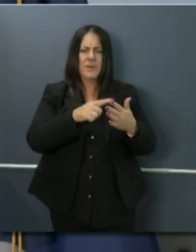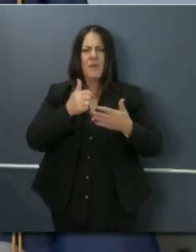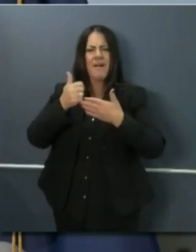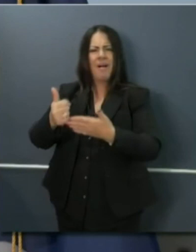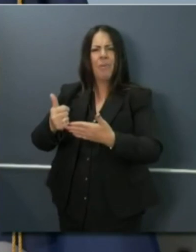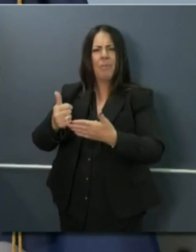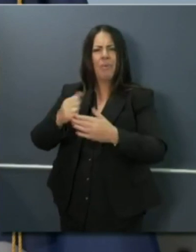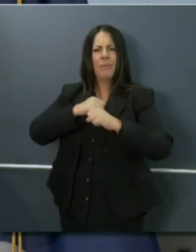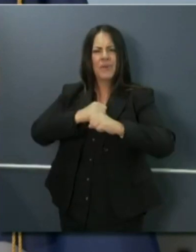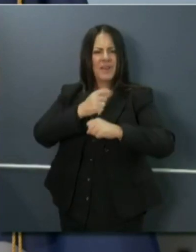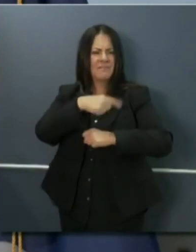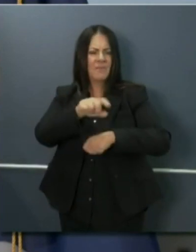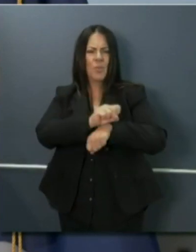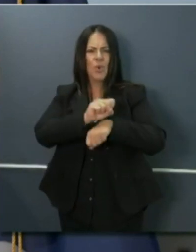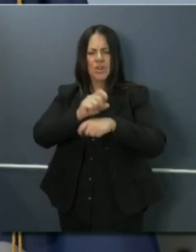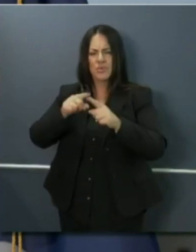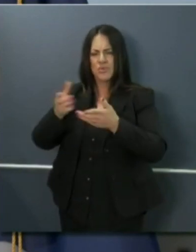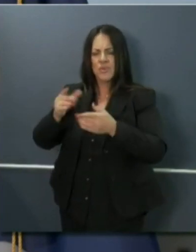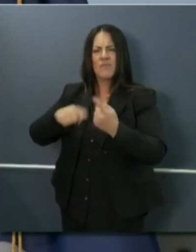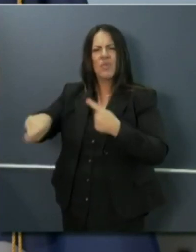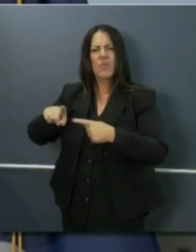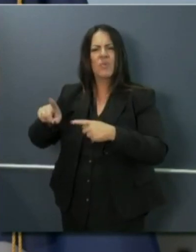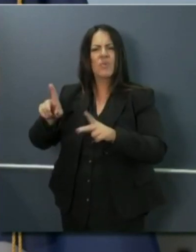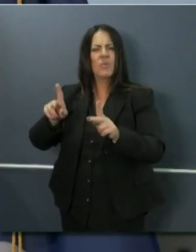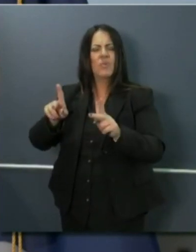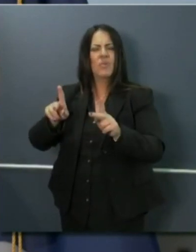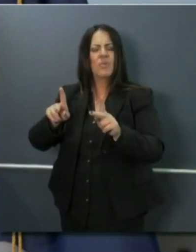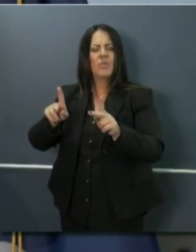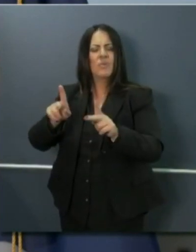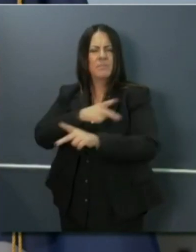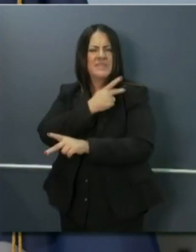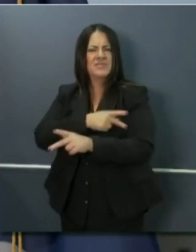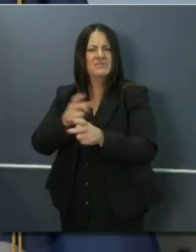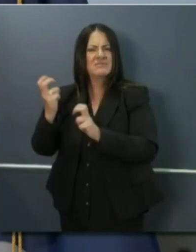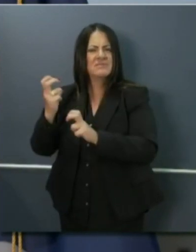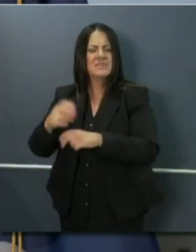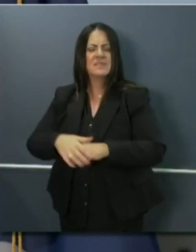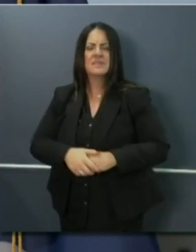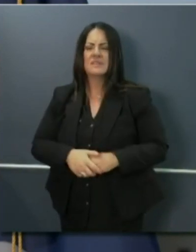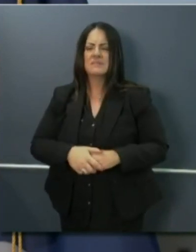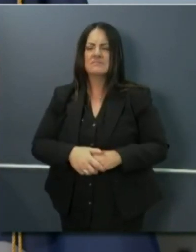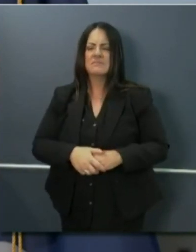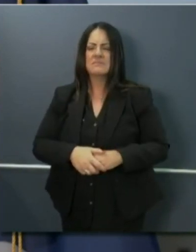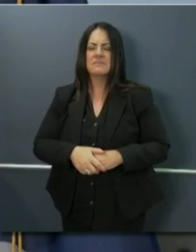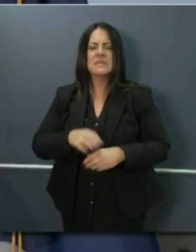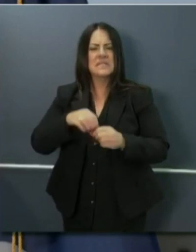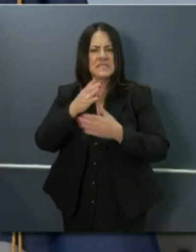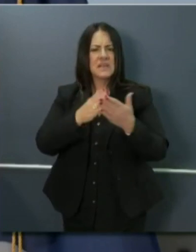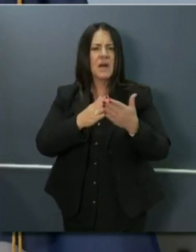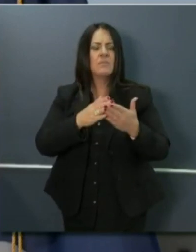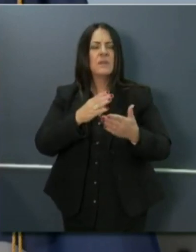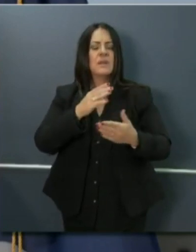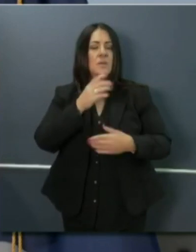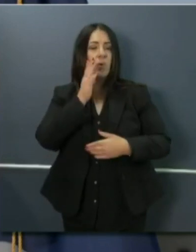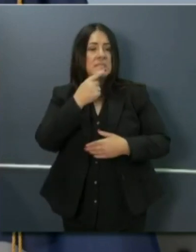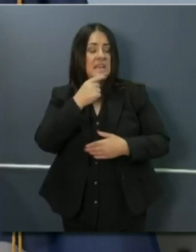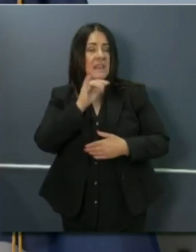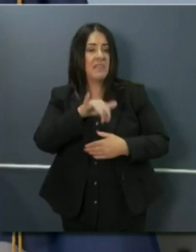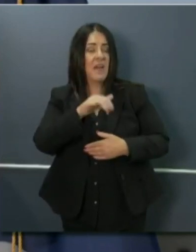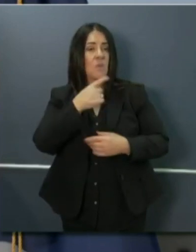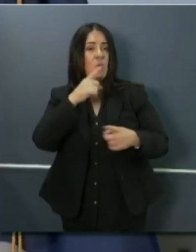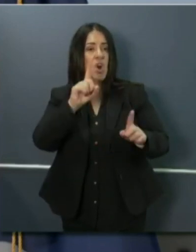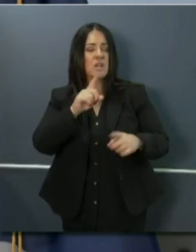speaking of today. And so I don't want to say that it's worked, but I will say I think we have